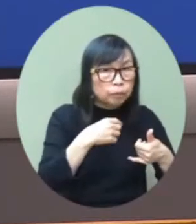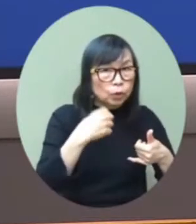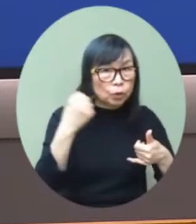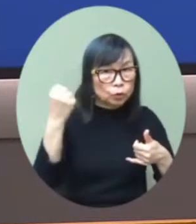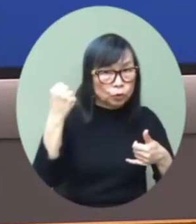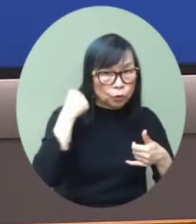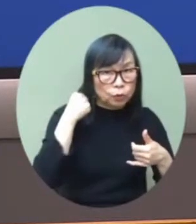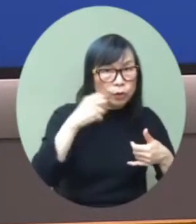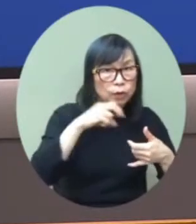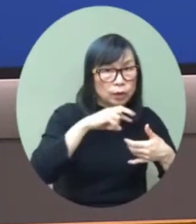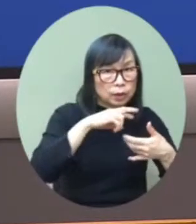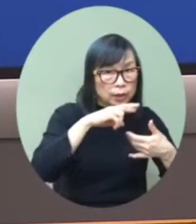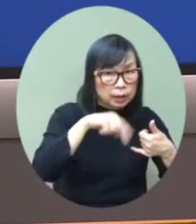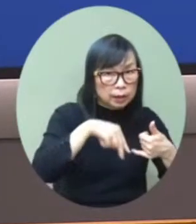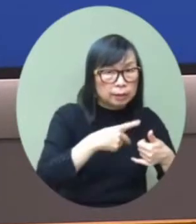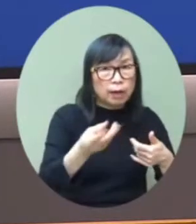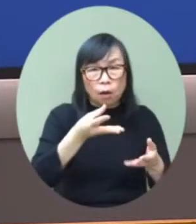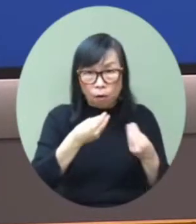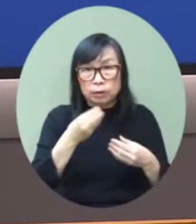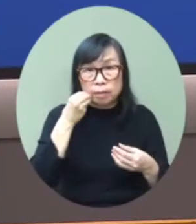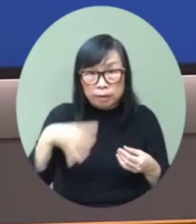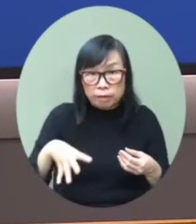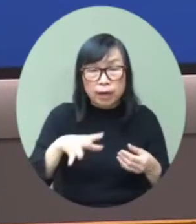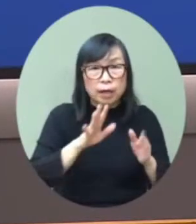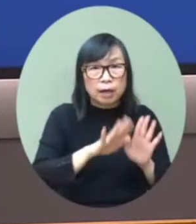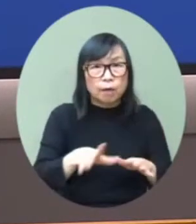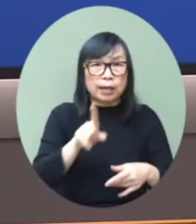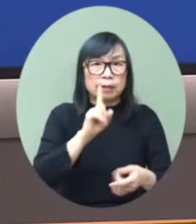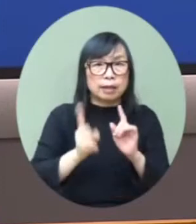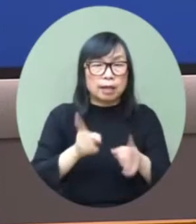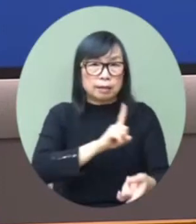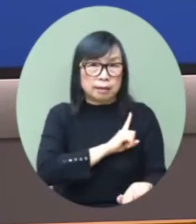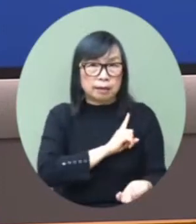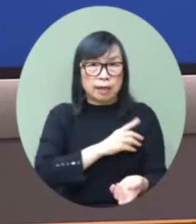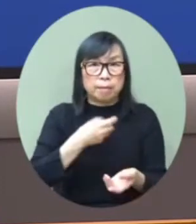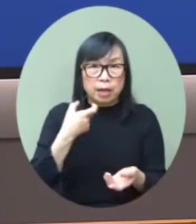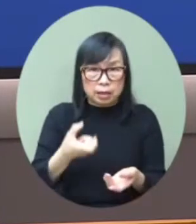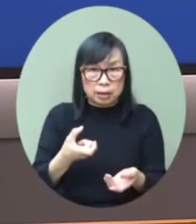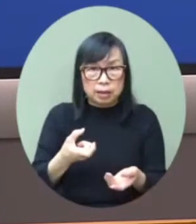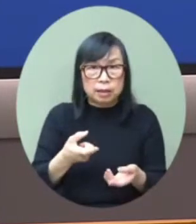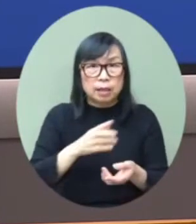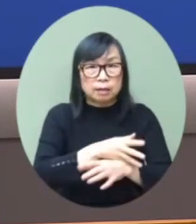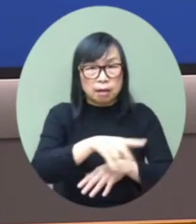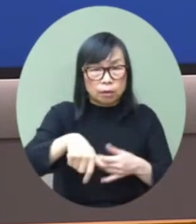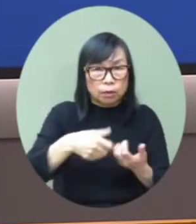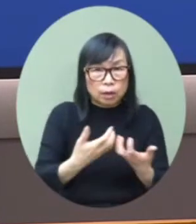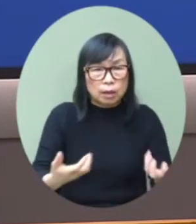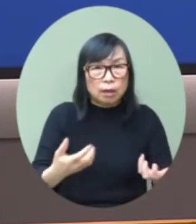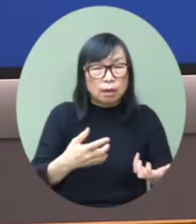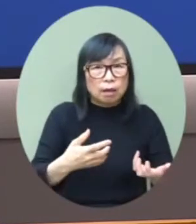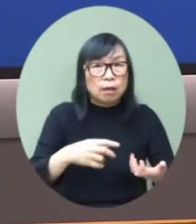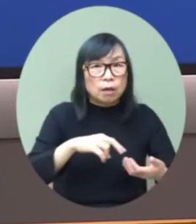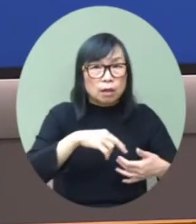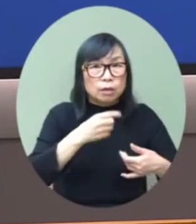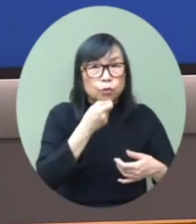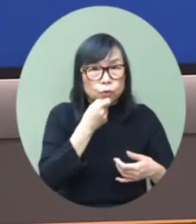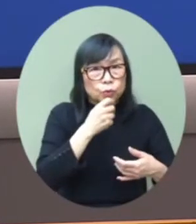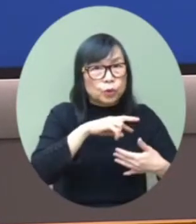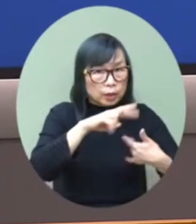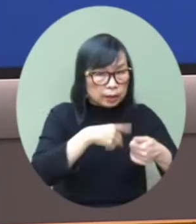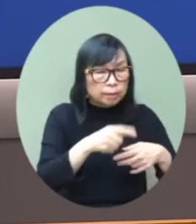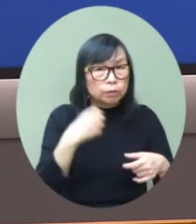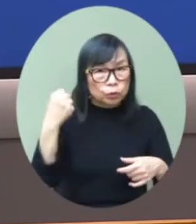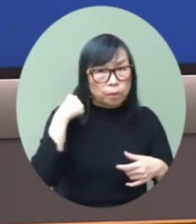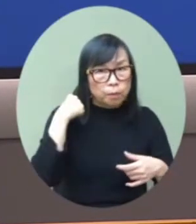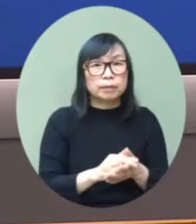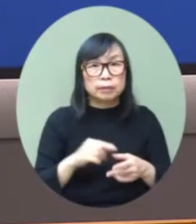non-compulsory testing, it is done by necessary testing. It is done by voluntary testing. So